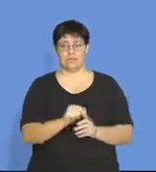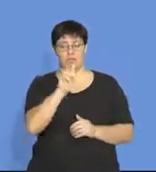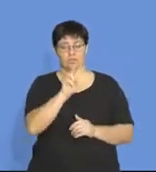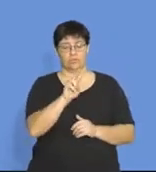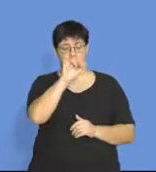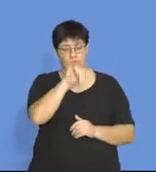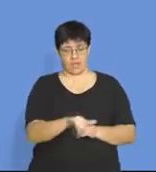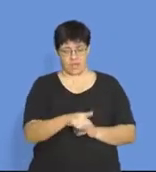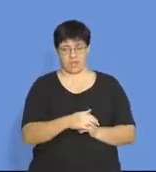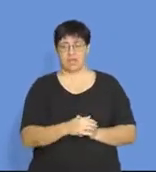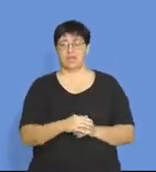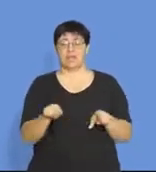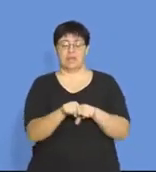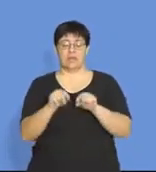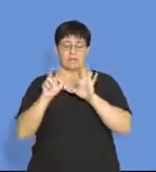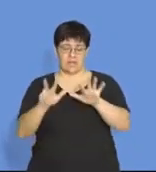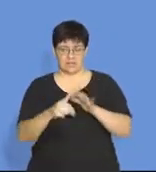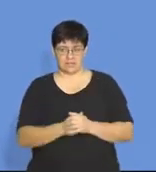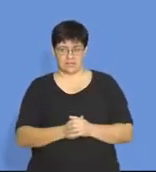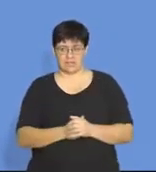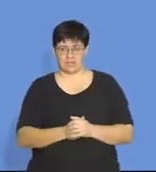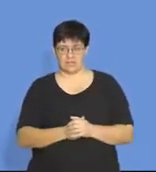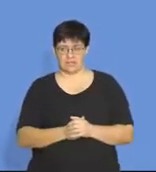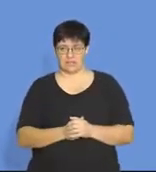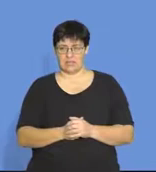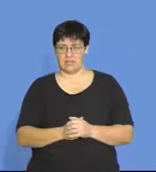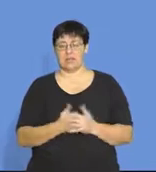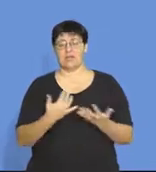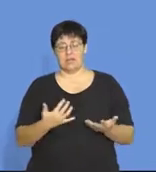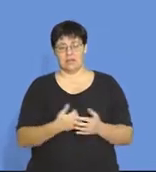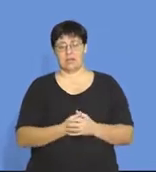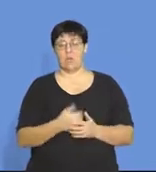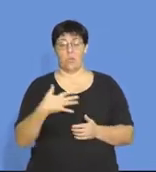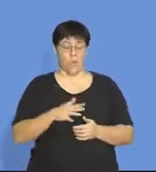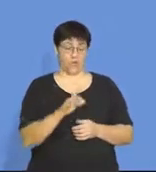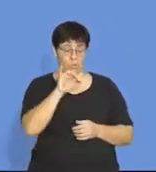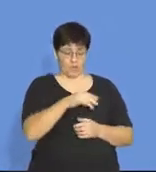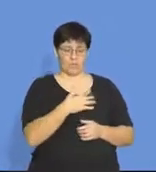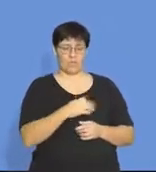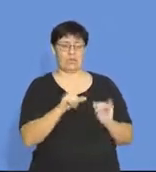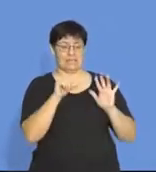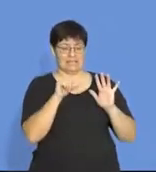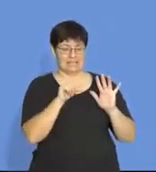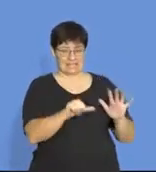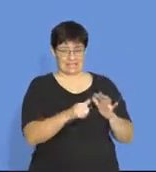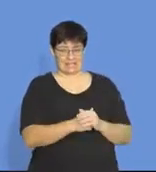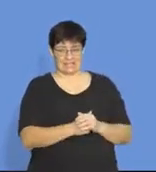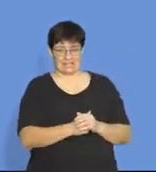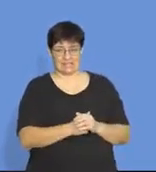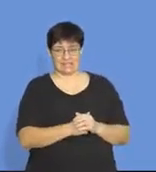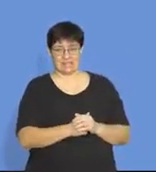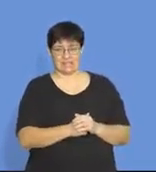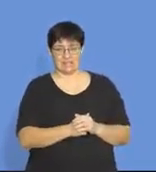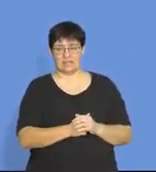minus 2y equal to 8. I want y the subject of the formula. This will be 6 here when I